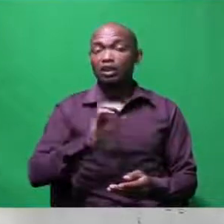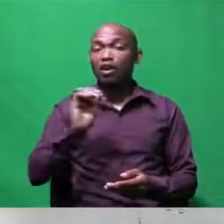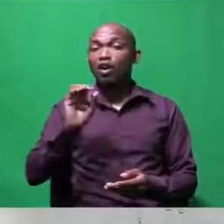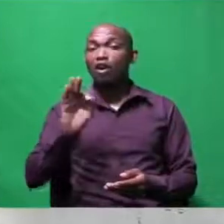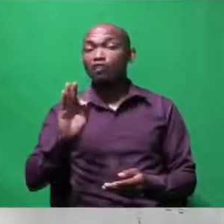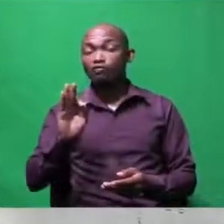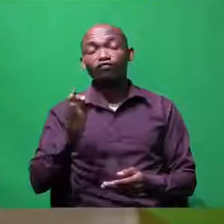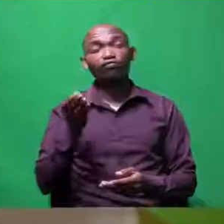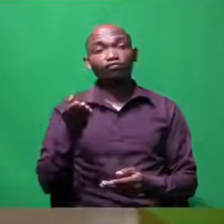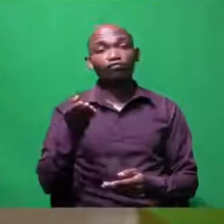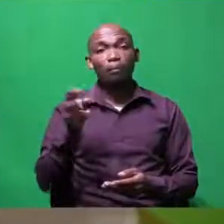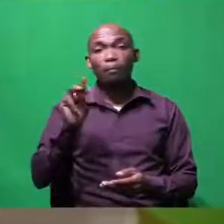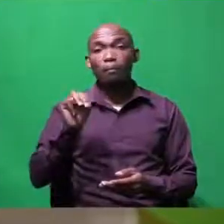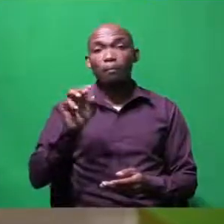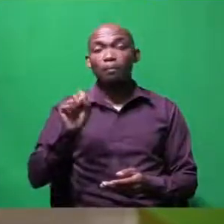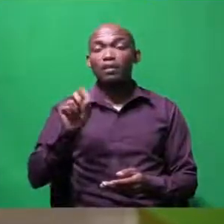characteristic